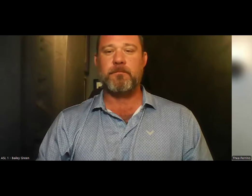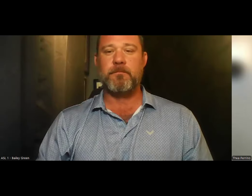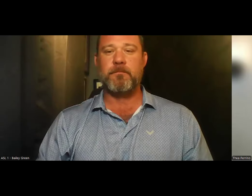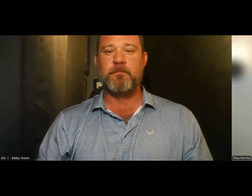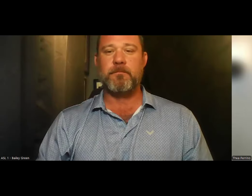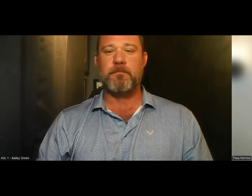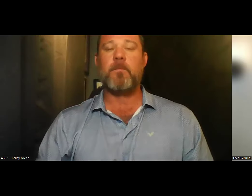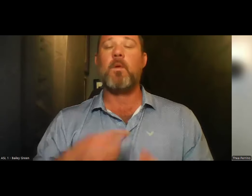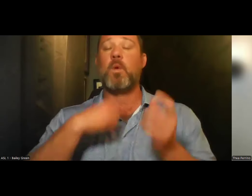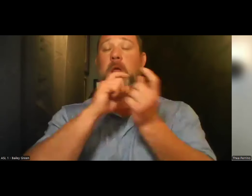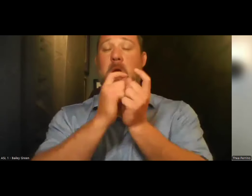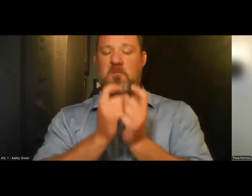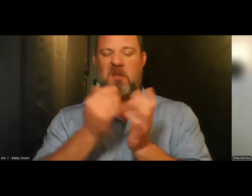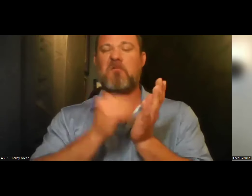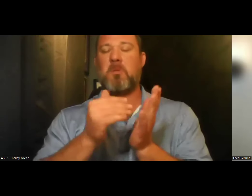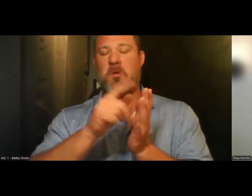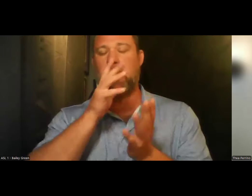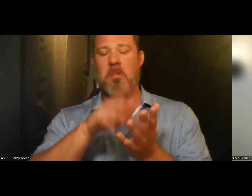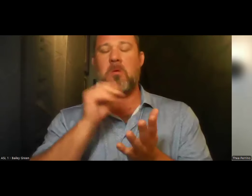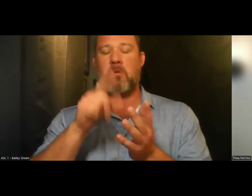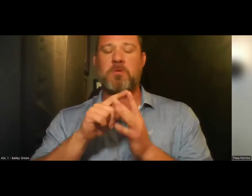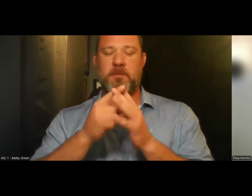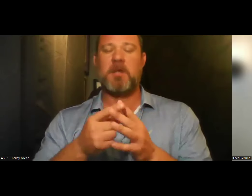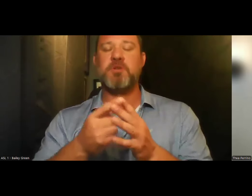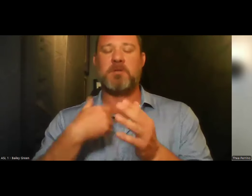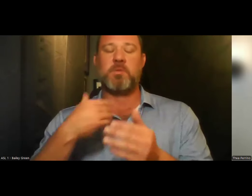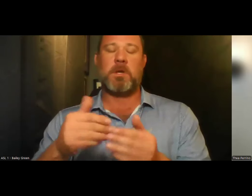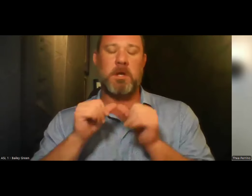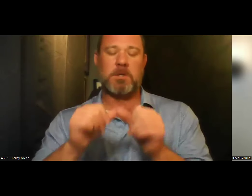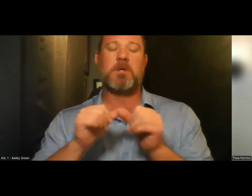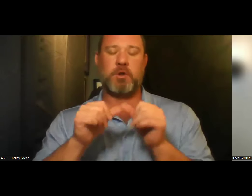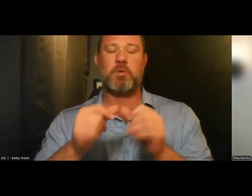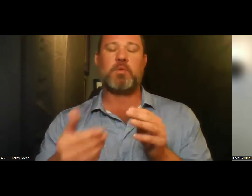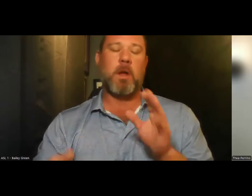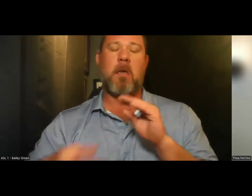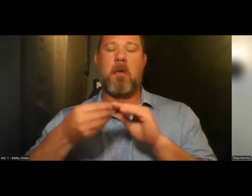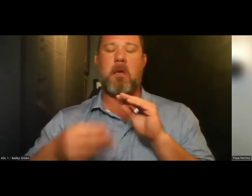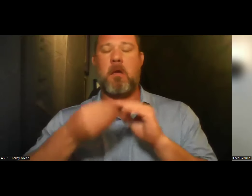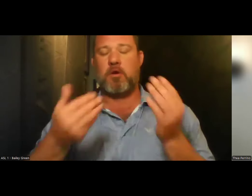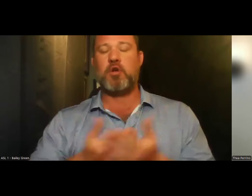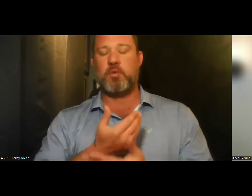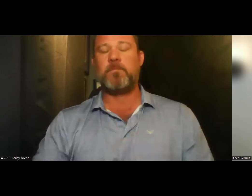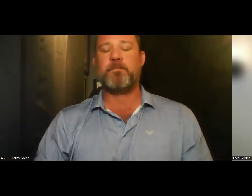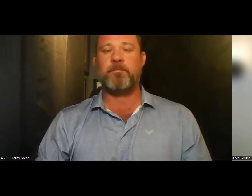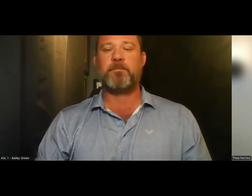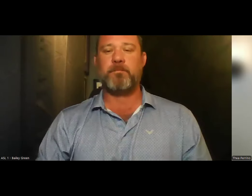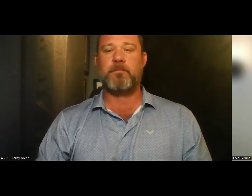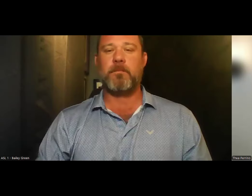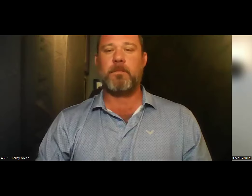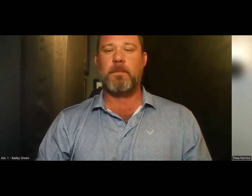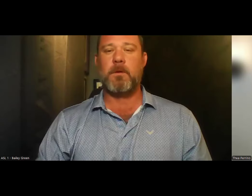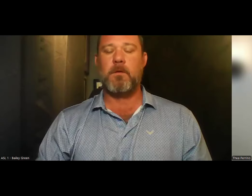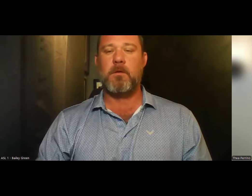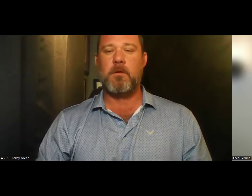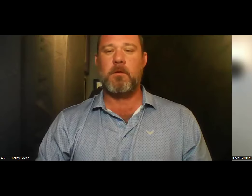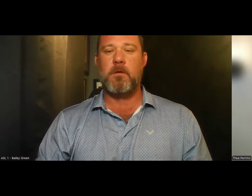to learn the implementation measures as we continue to implement this package. What